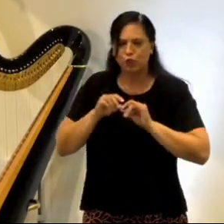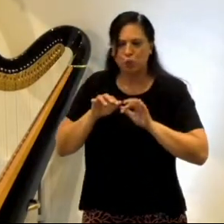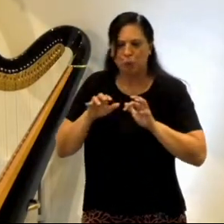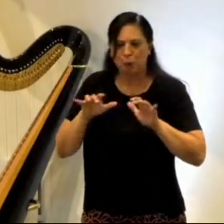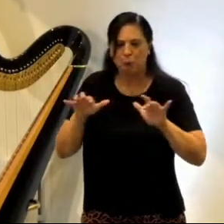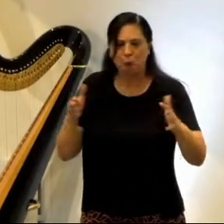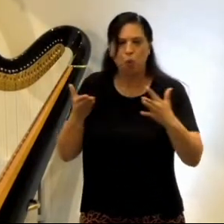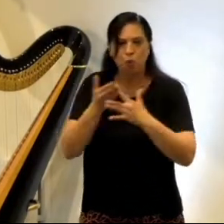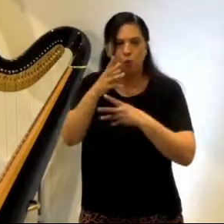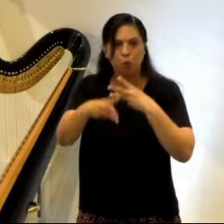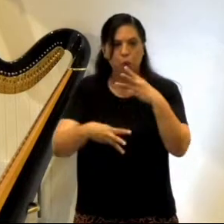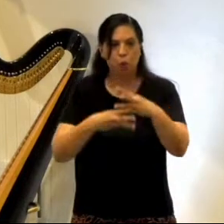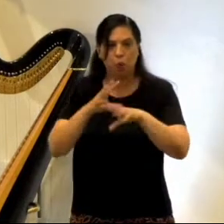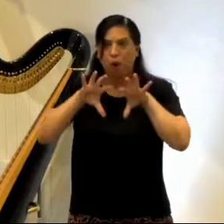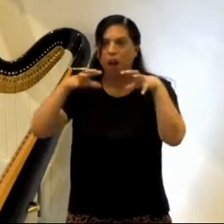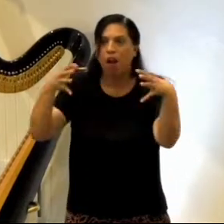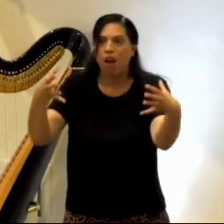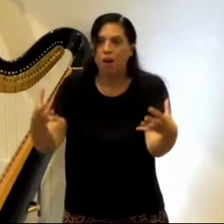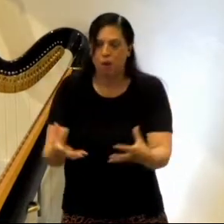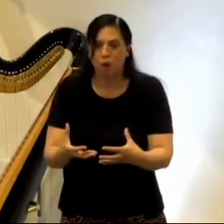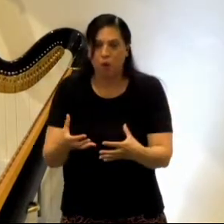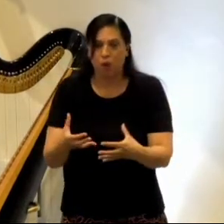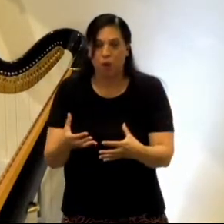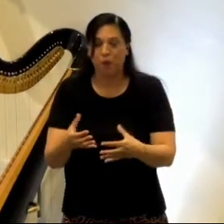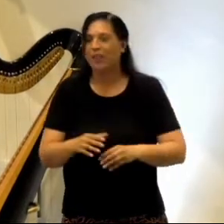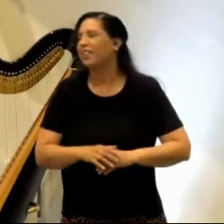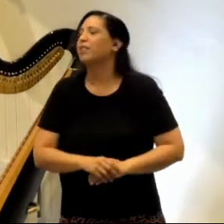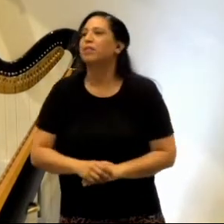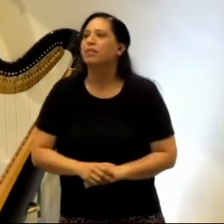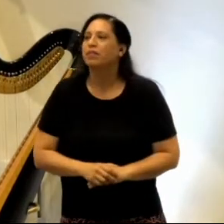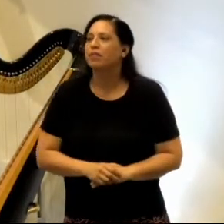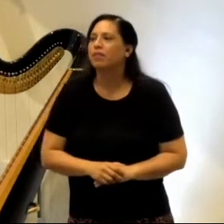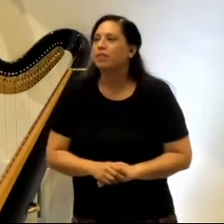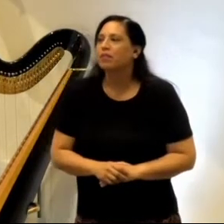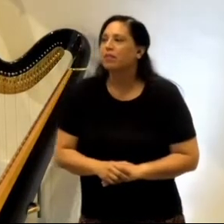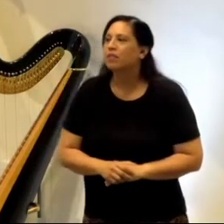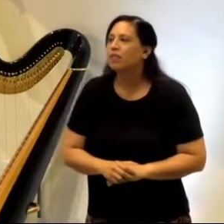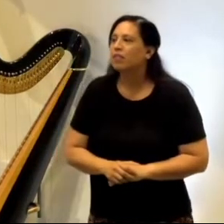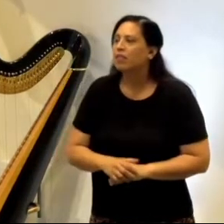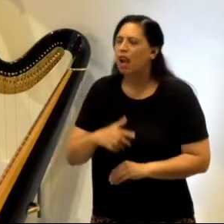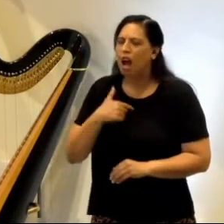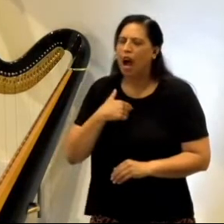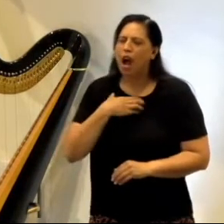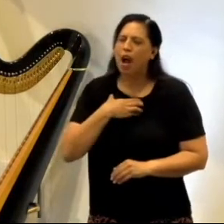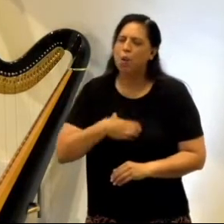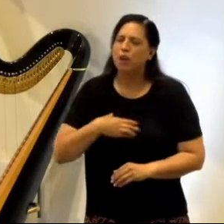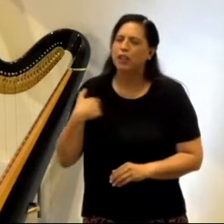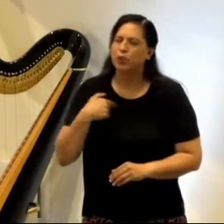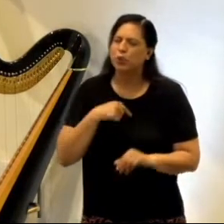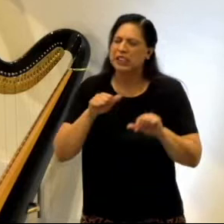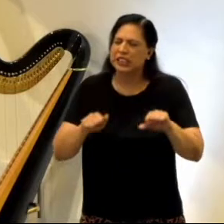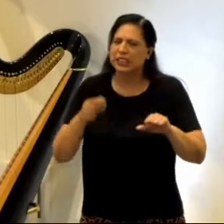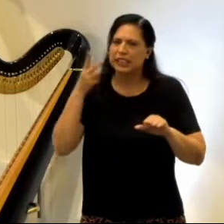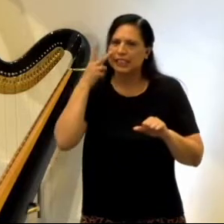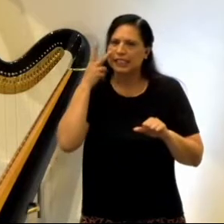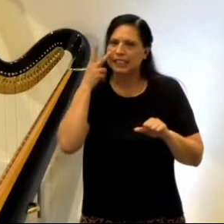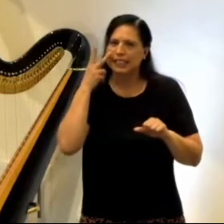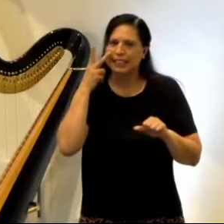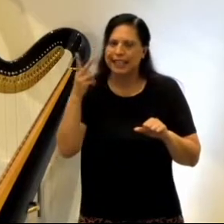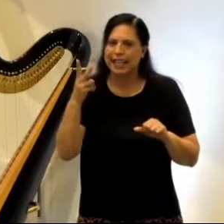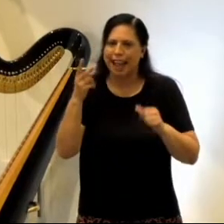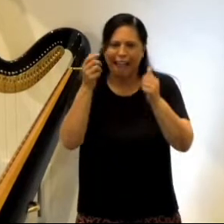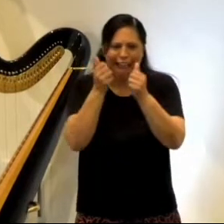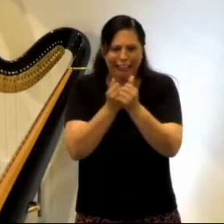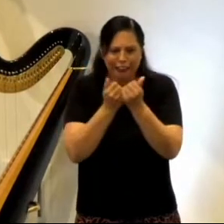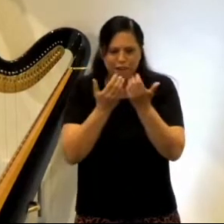the world as the good news of Jesus has spread. I wish we could see what all the Holy Spirit